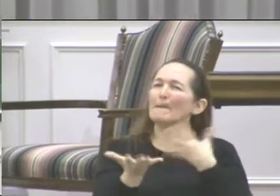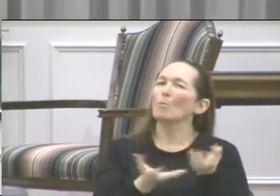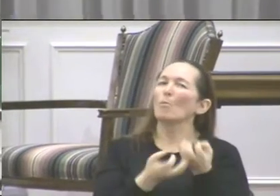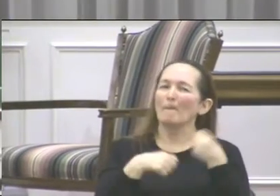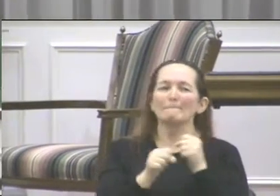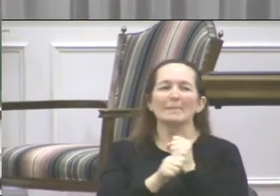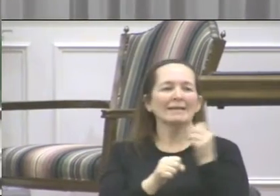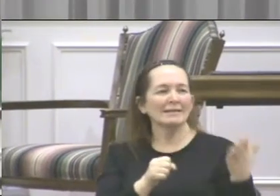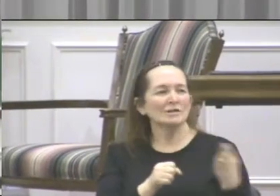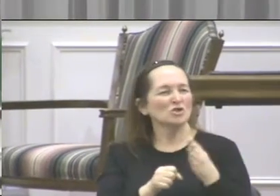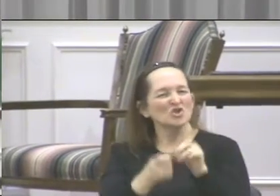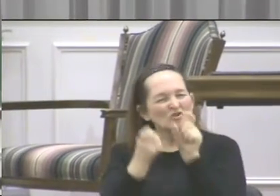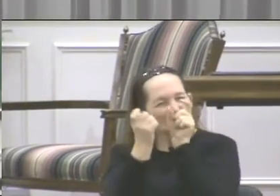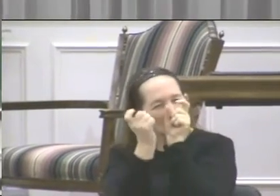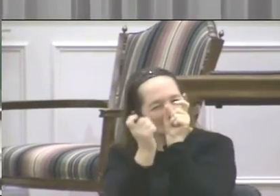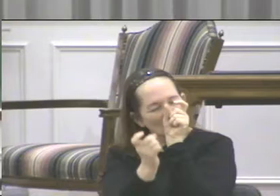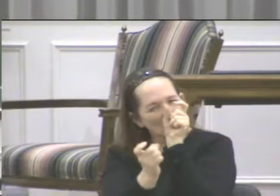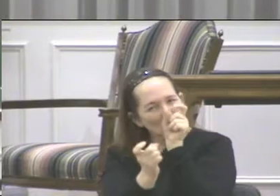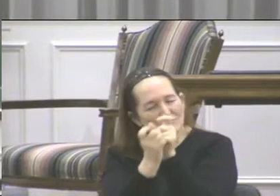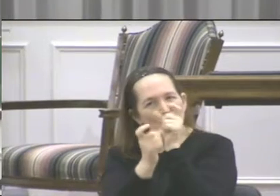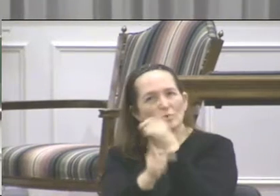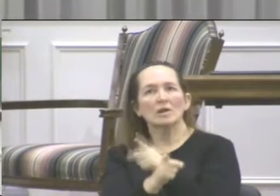right.